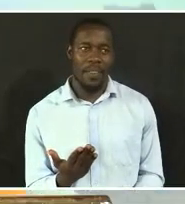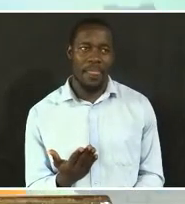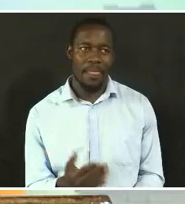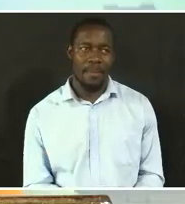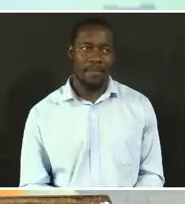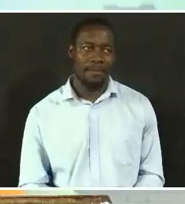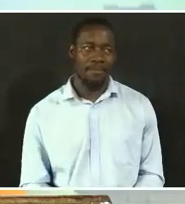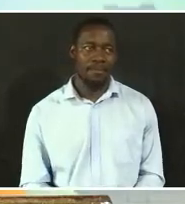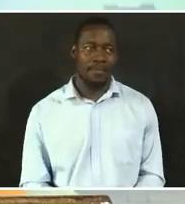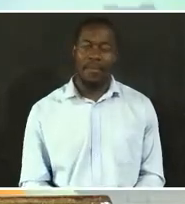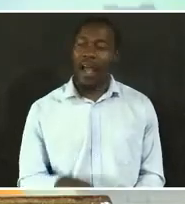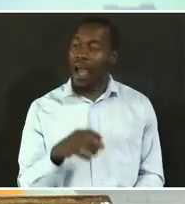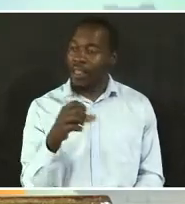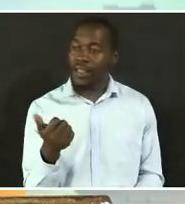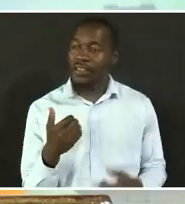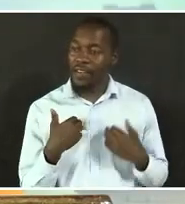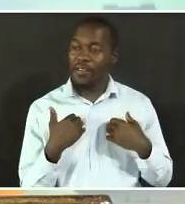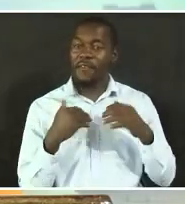number 16.